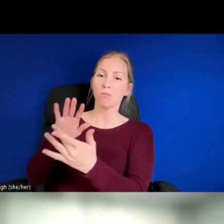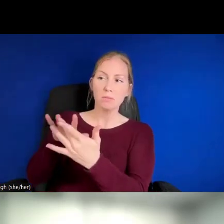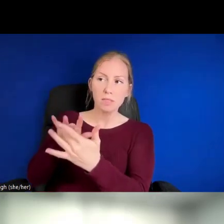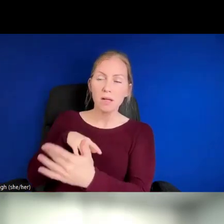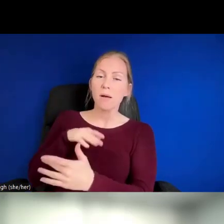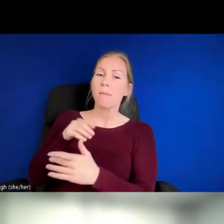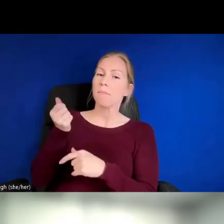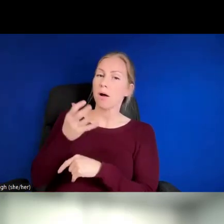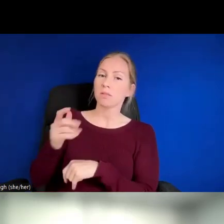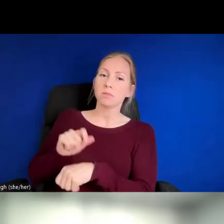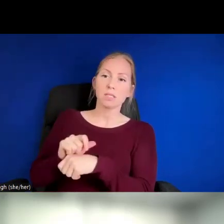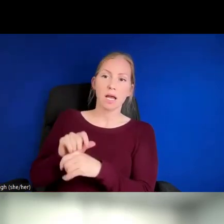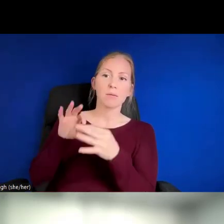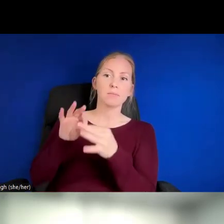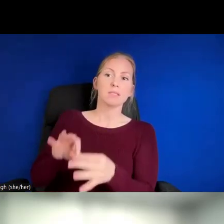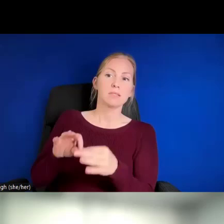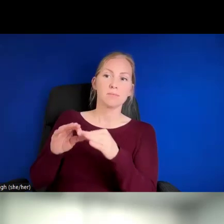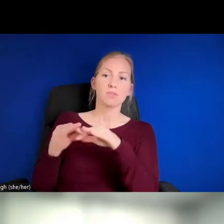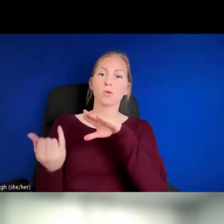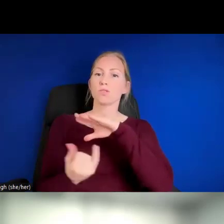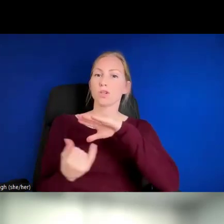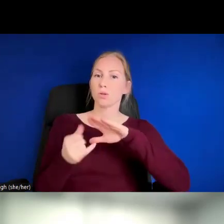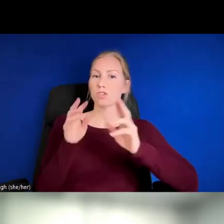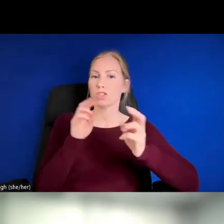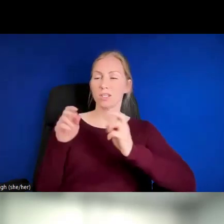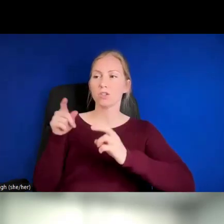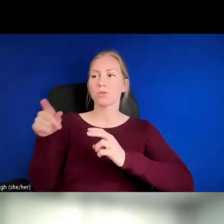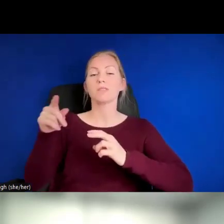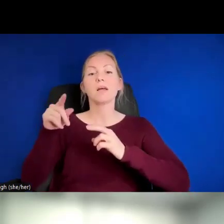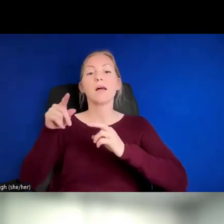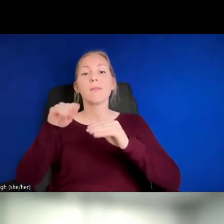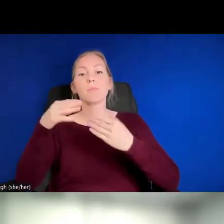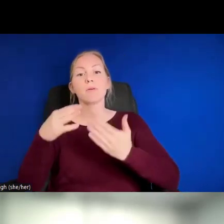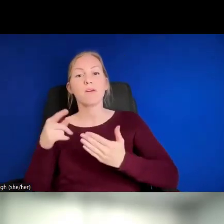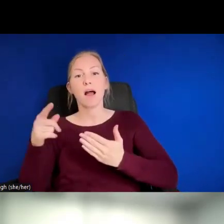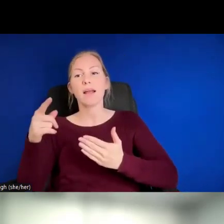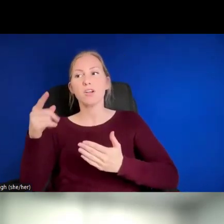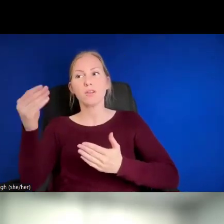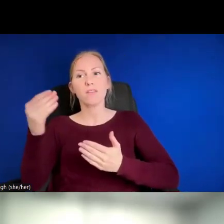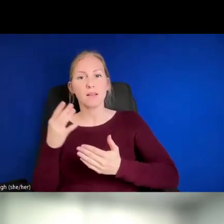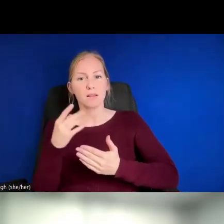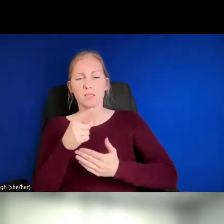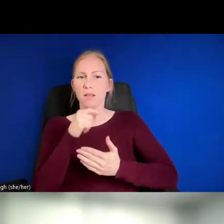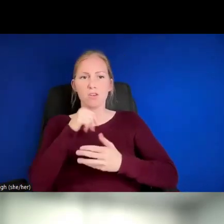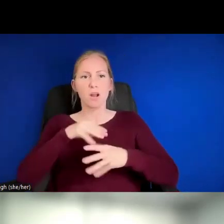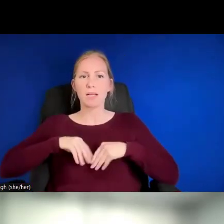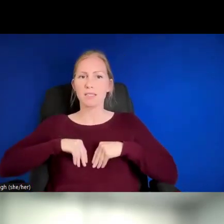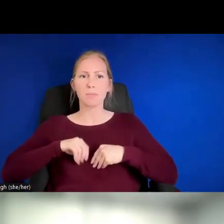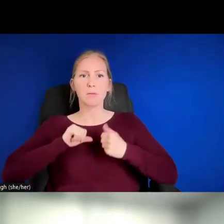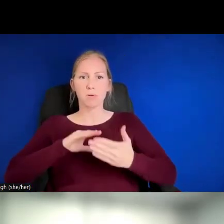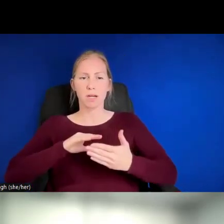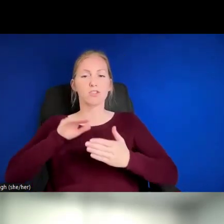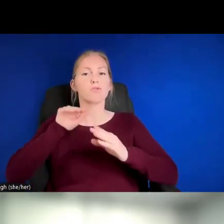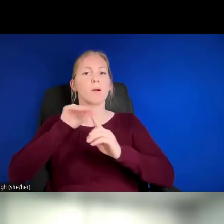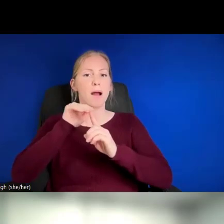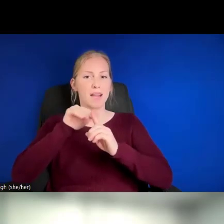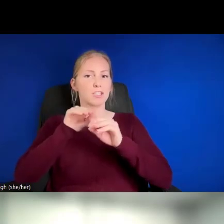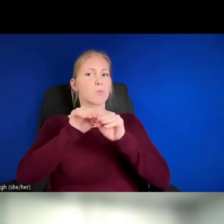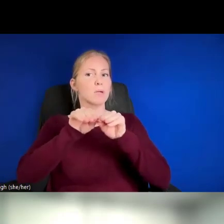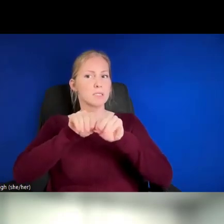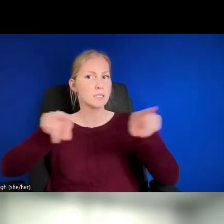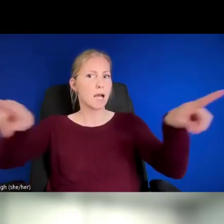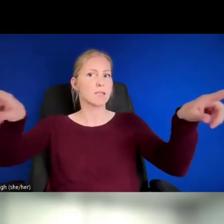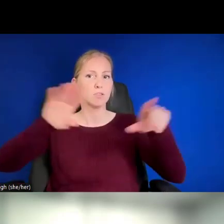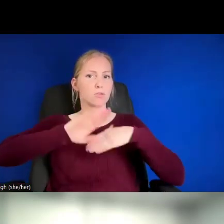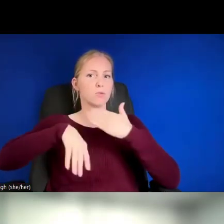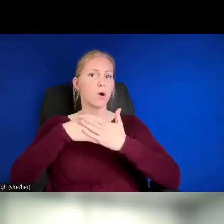The contracted provider has responded that these kinds of seclusions were not accepted practice and that a reminder was sent out to all units